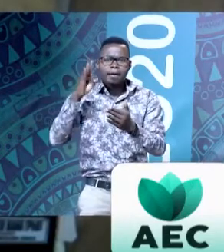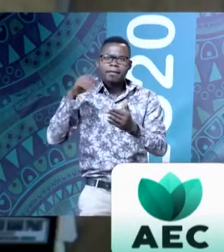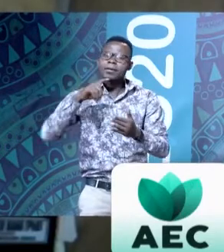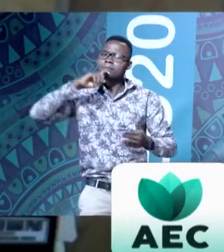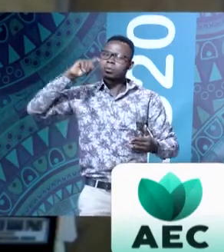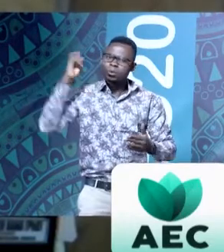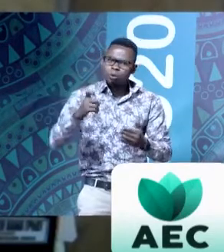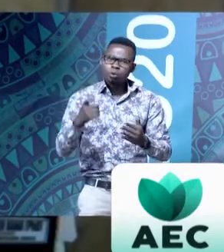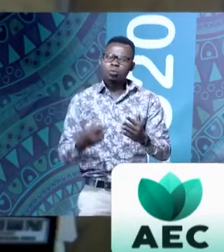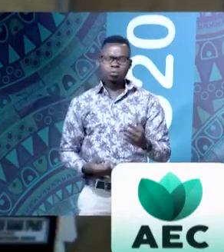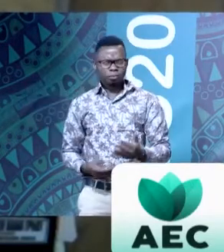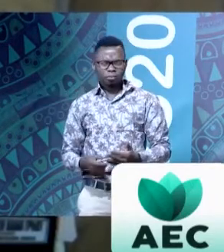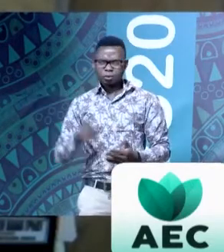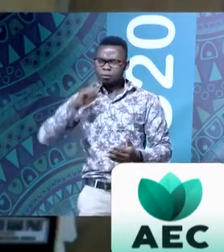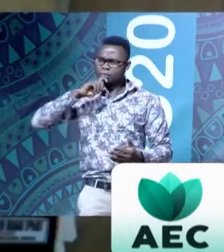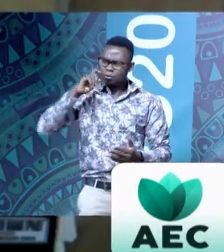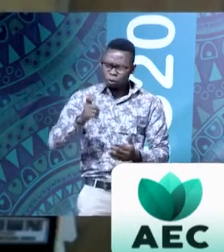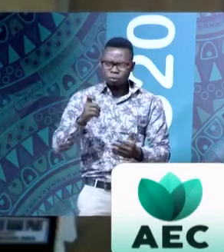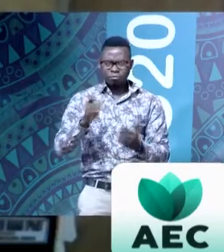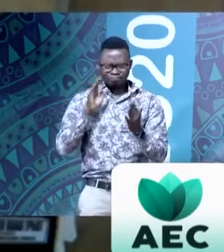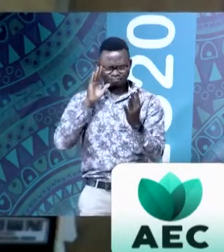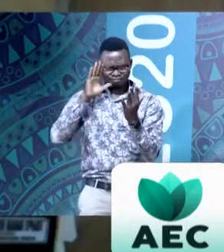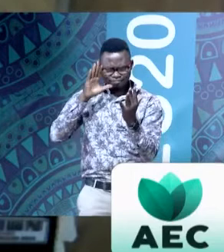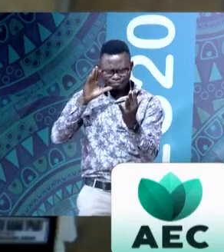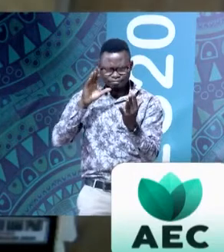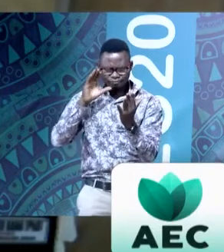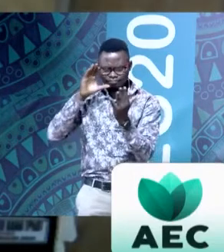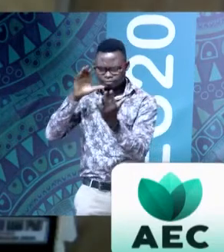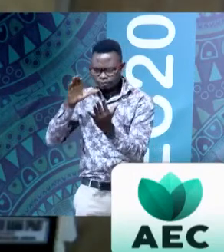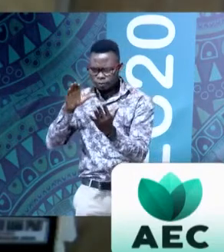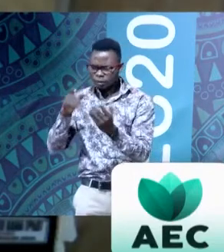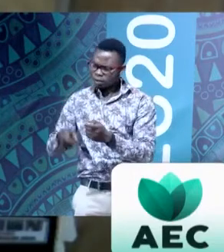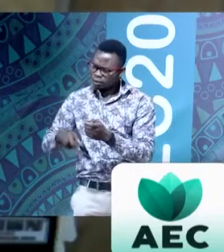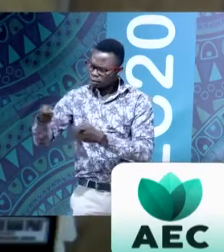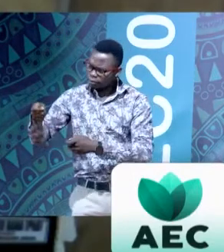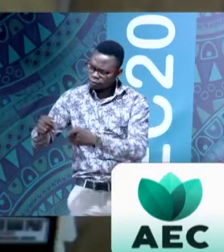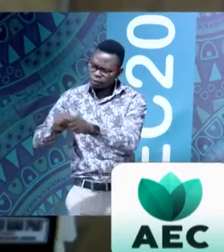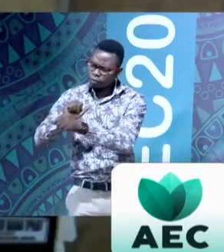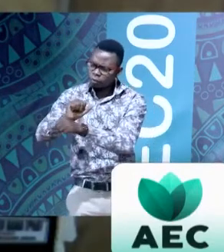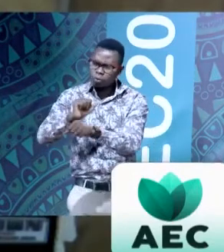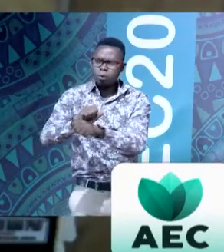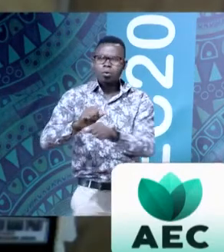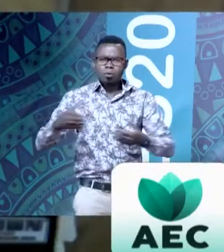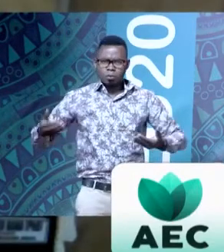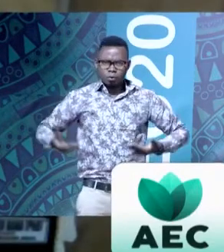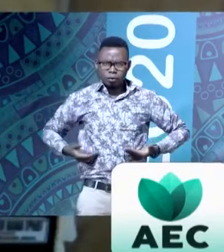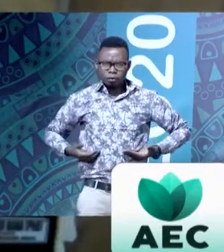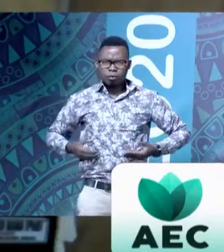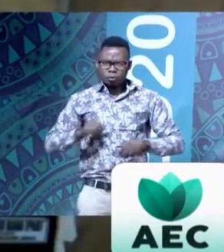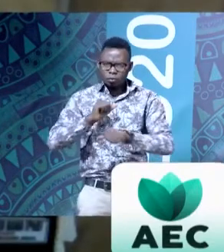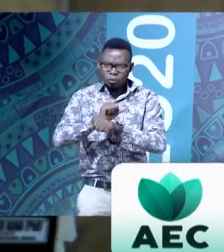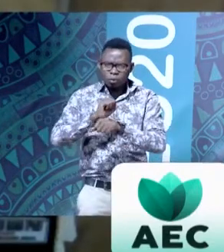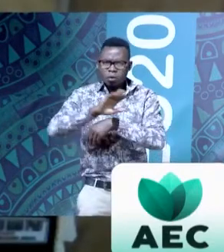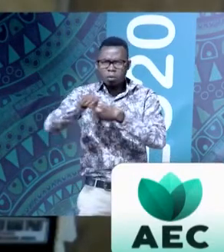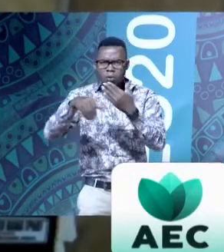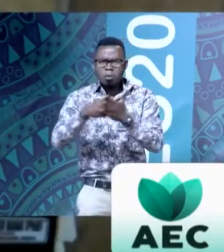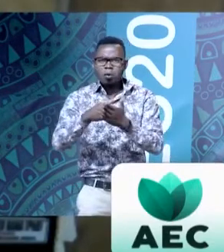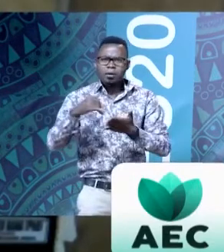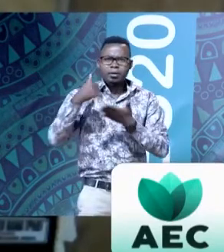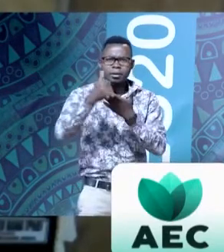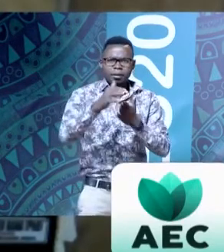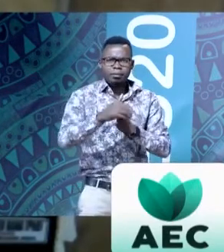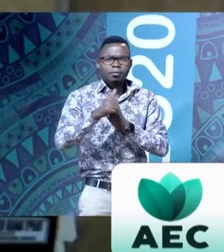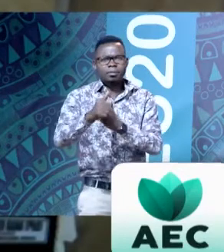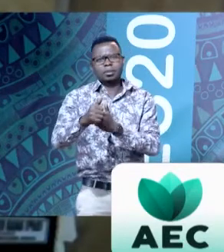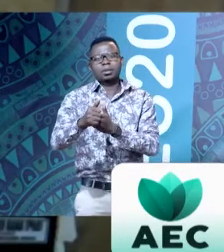meeting the challenges? Do we know really the challenge of the youth today? Those are fundamental questions that our African leadership needed